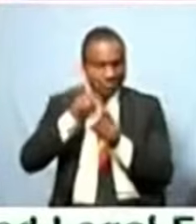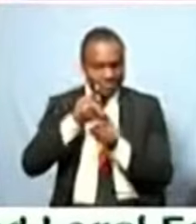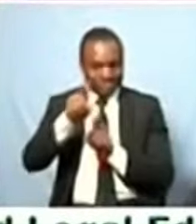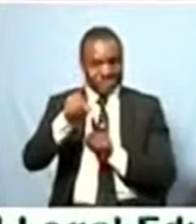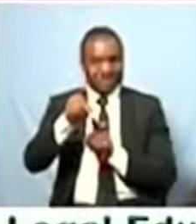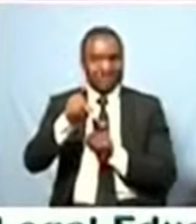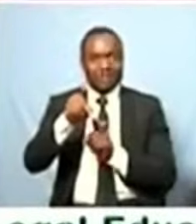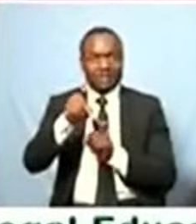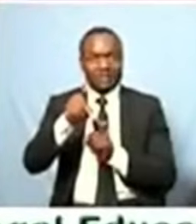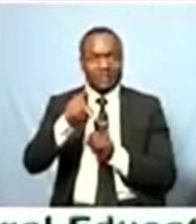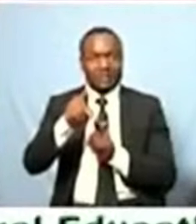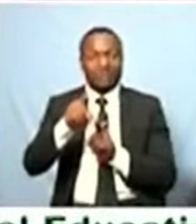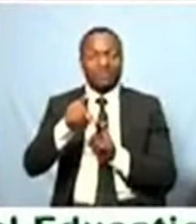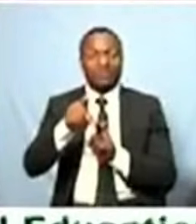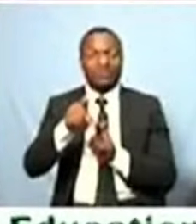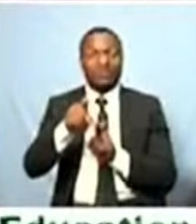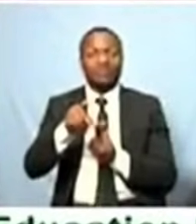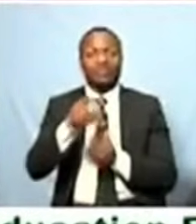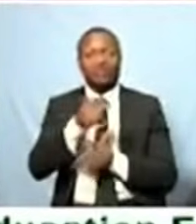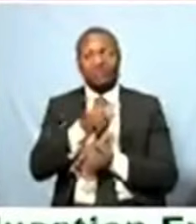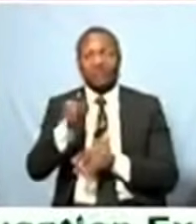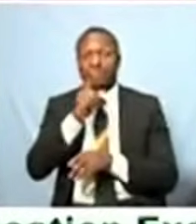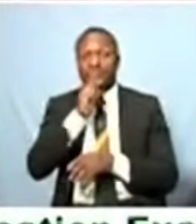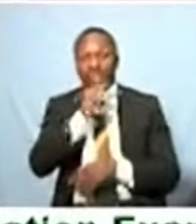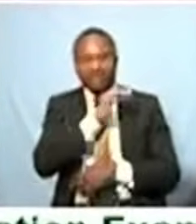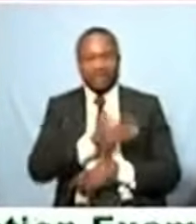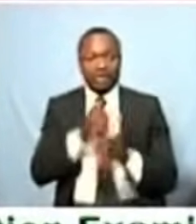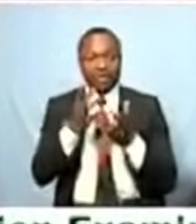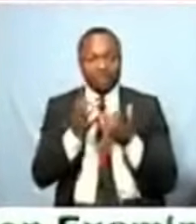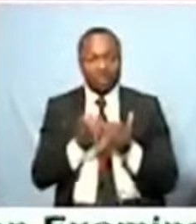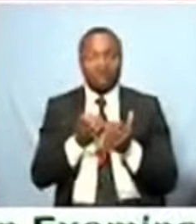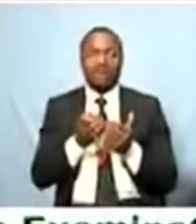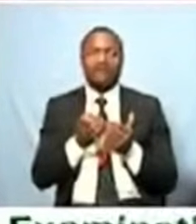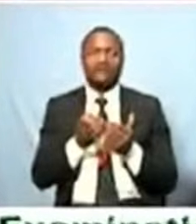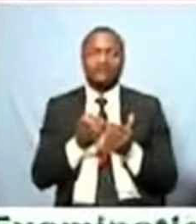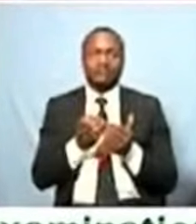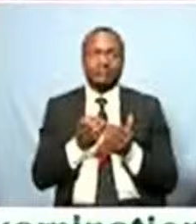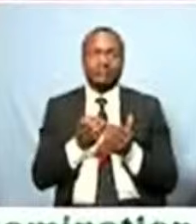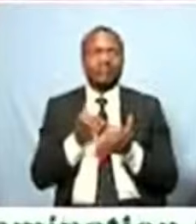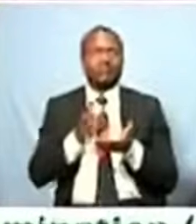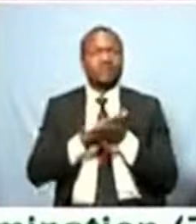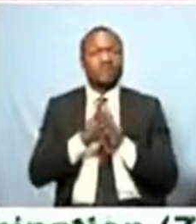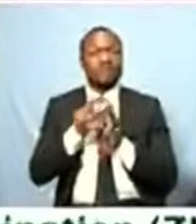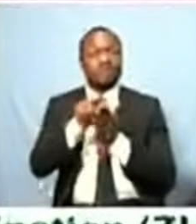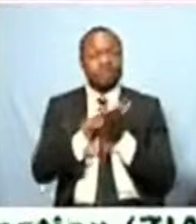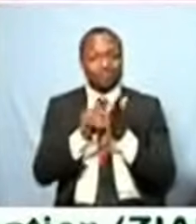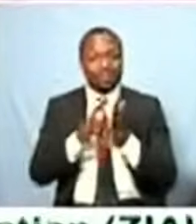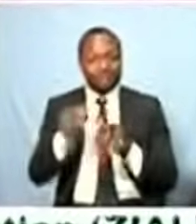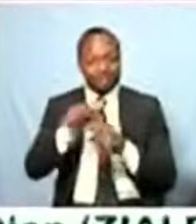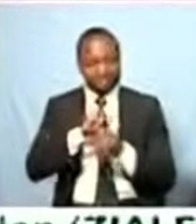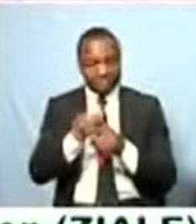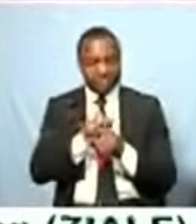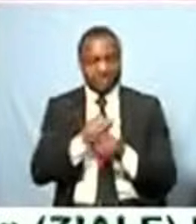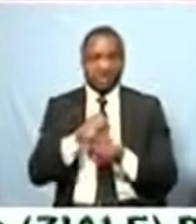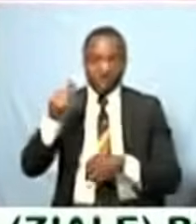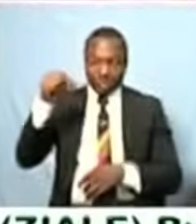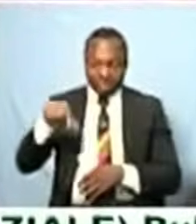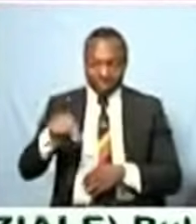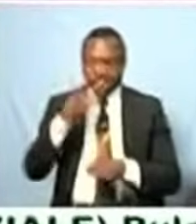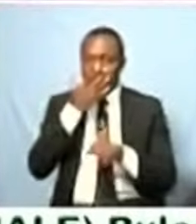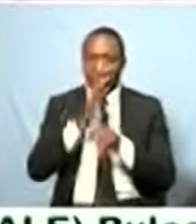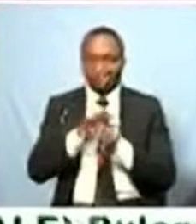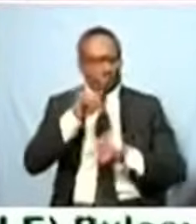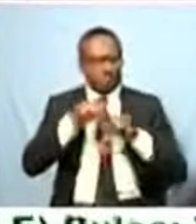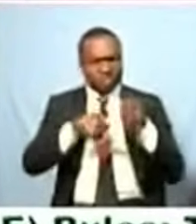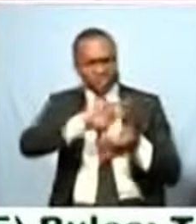for distinguished men and women who aspire to those ranks and file by training. So in terms of quality assurance, we